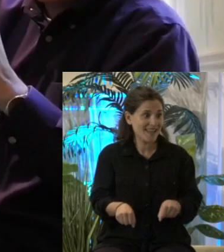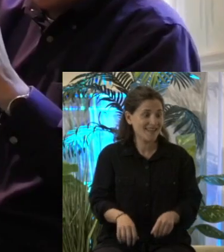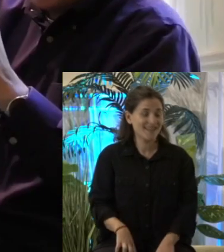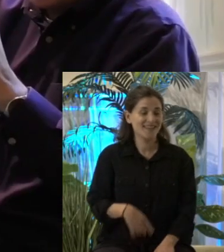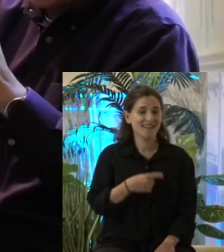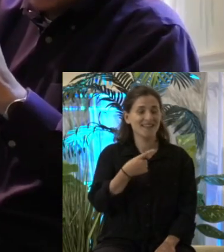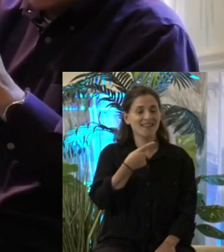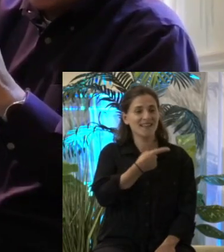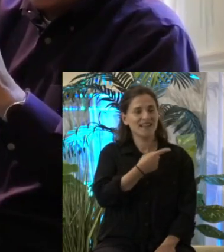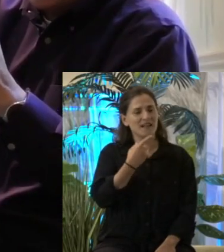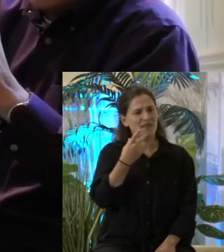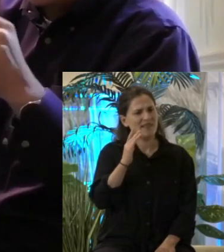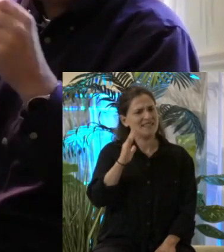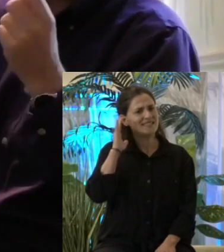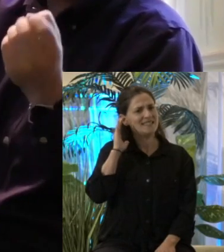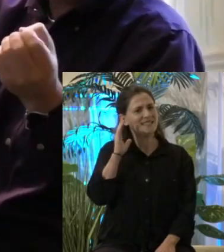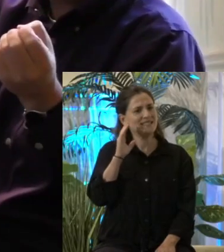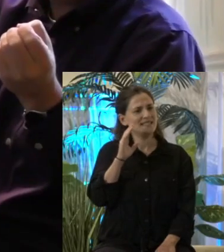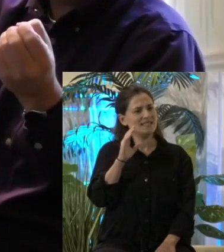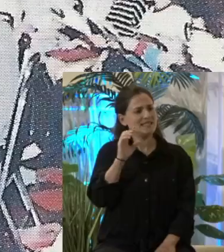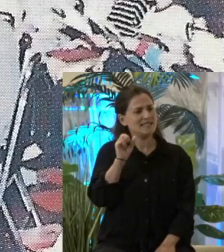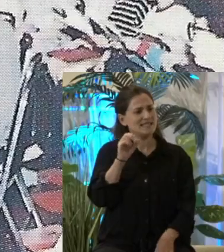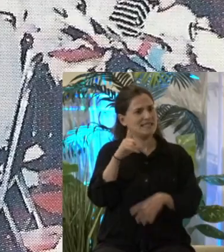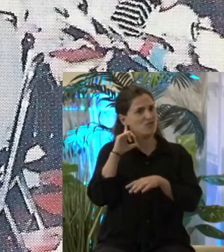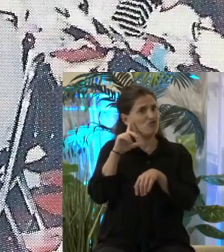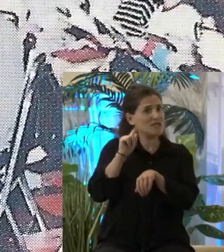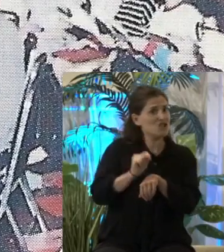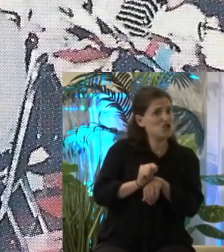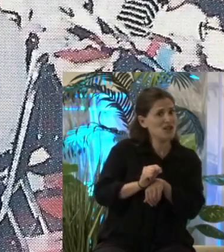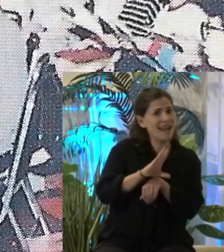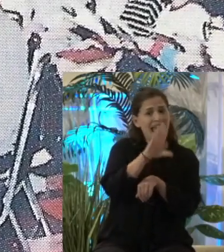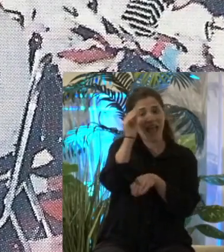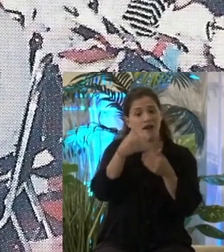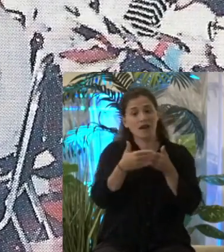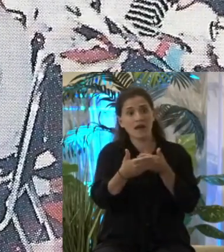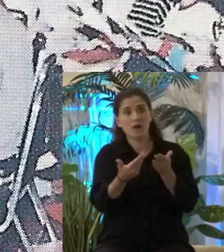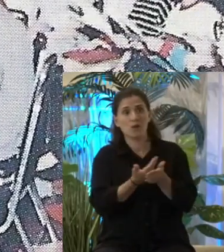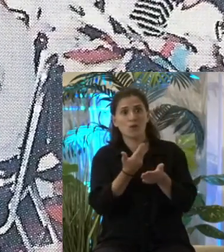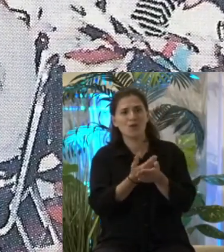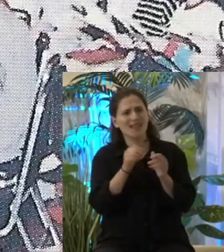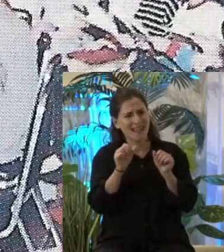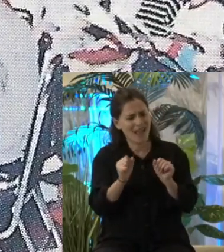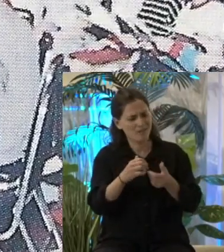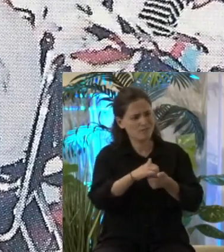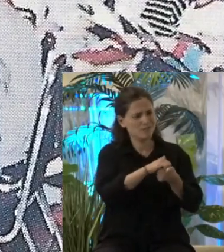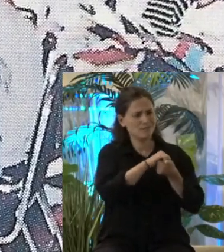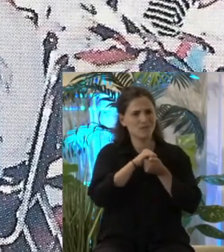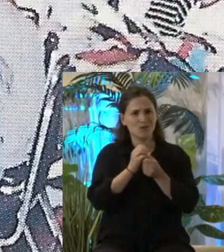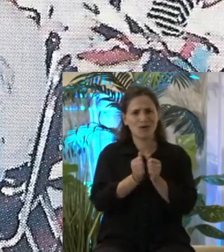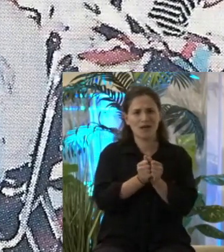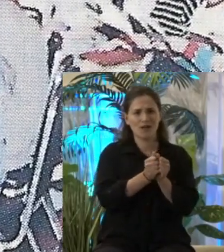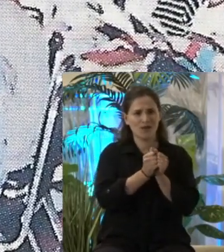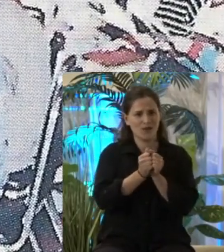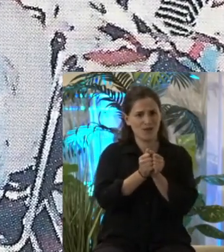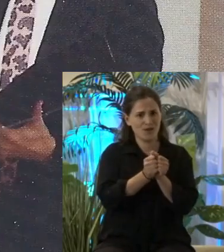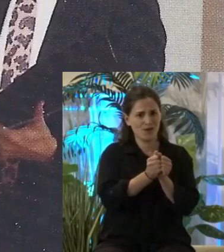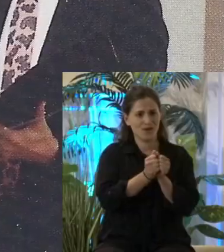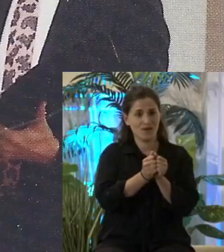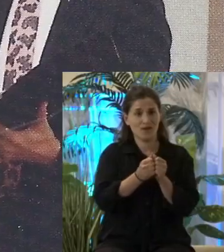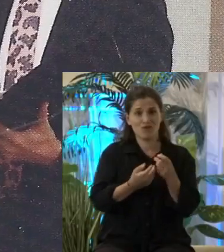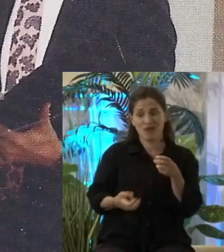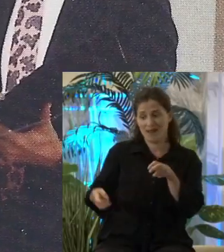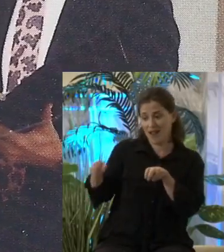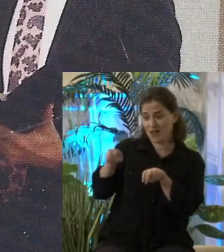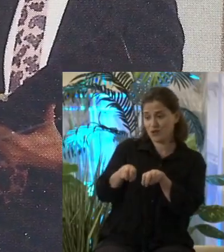The sacred tradition and the secular can live together. John Lennon's Imagine can sit right next to